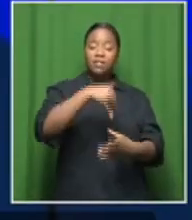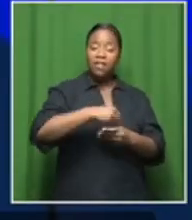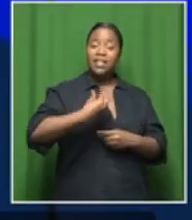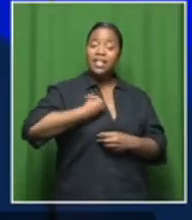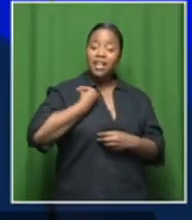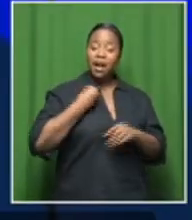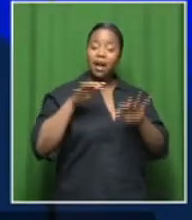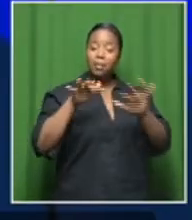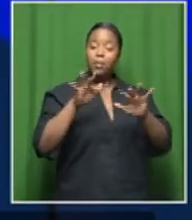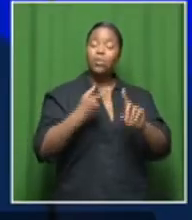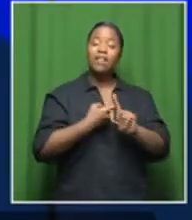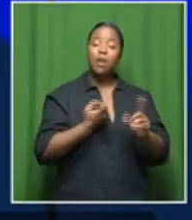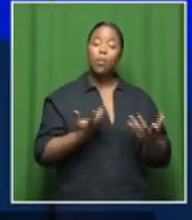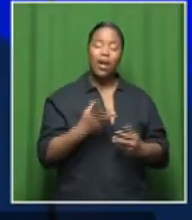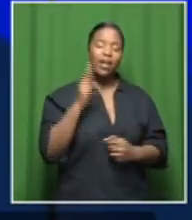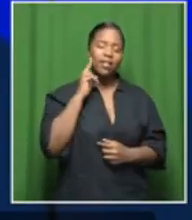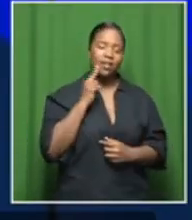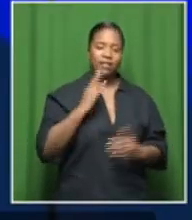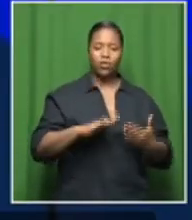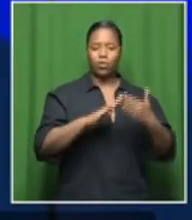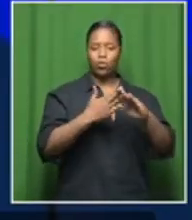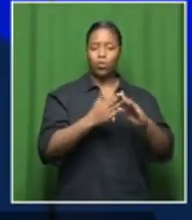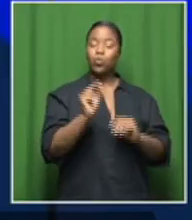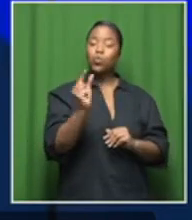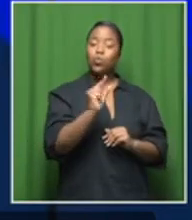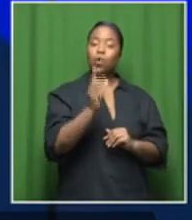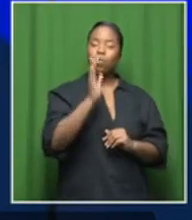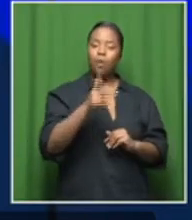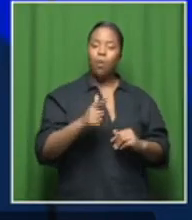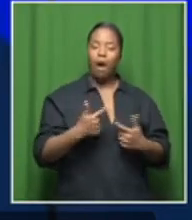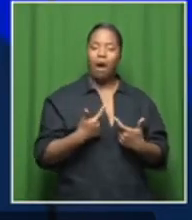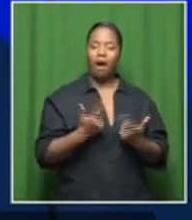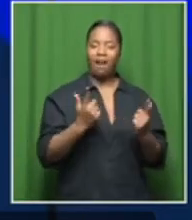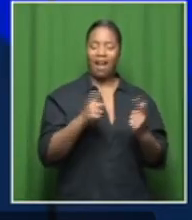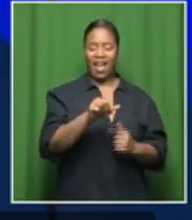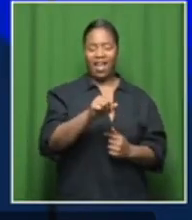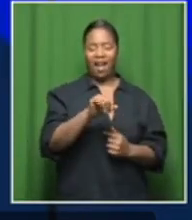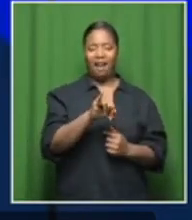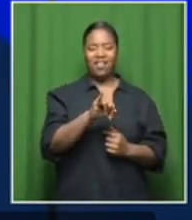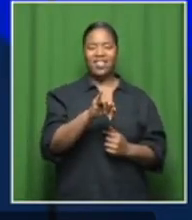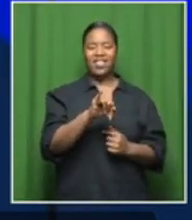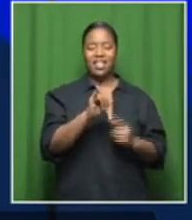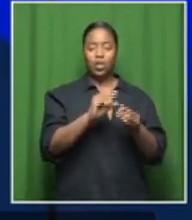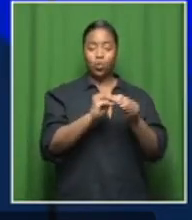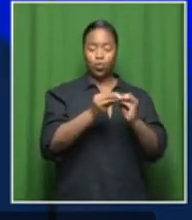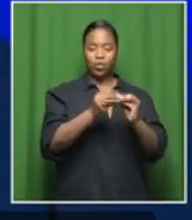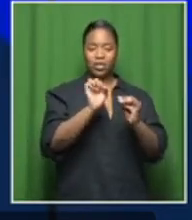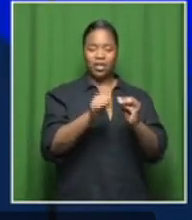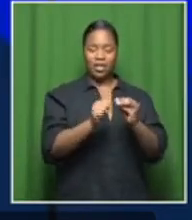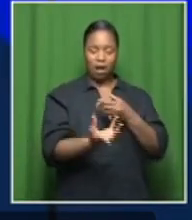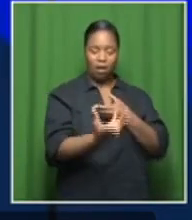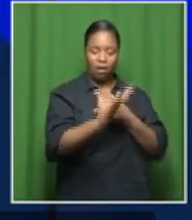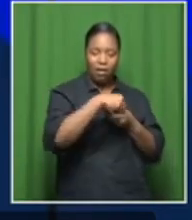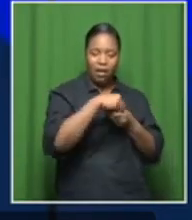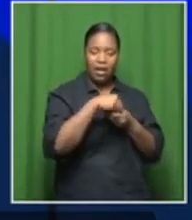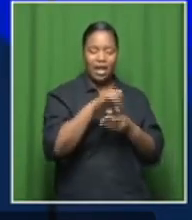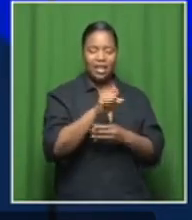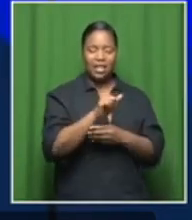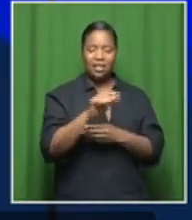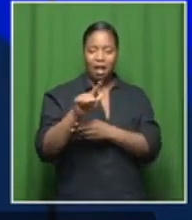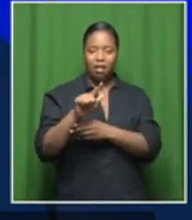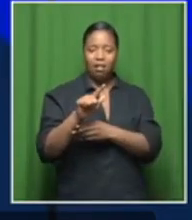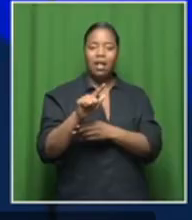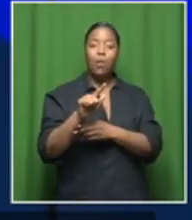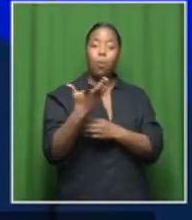people, and they come from the deaf community. And soon we'll be launching our AI solution that integrates South African Sign Language in an automatic